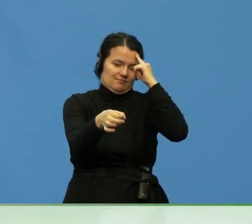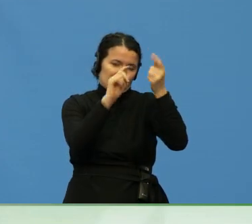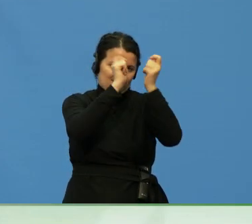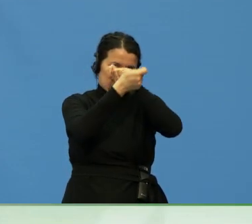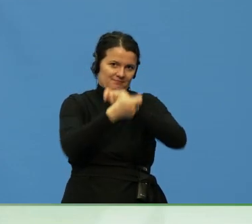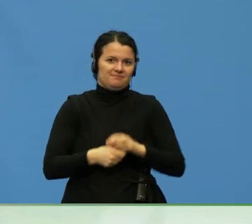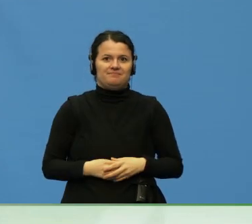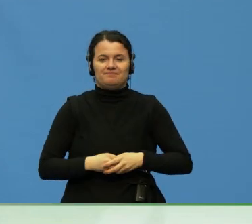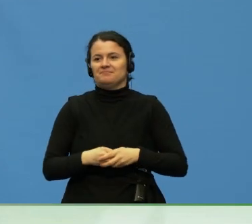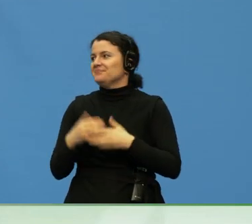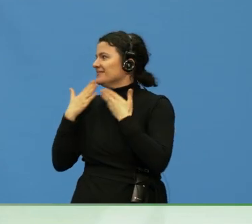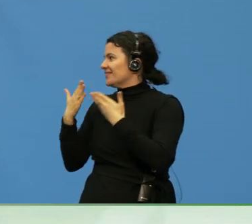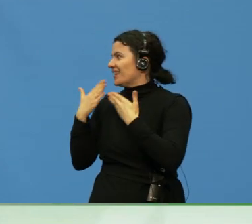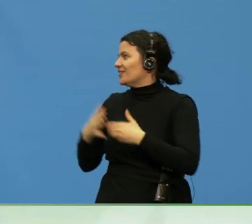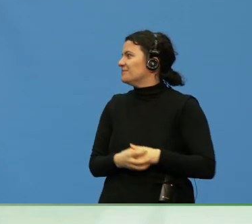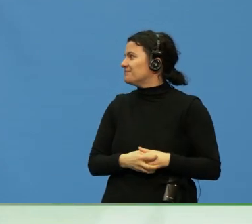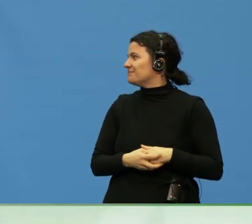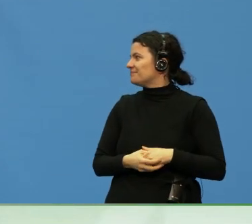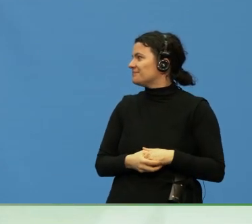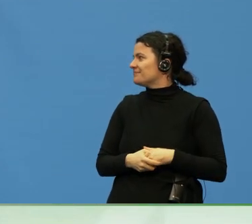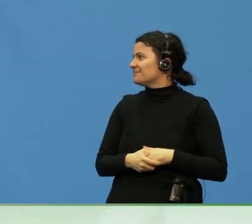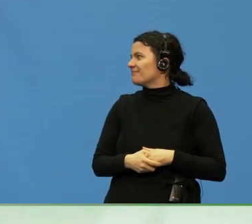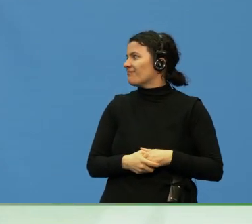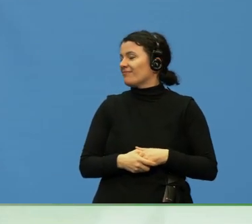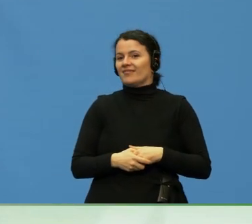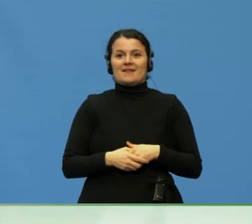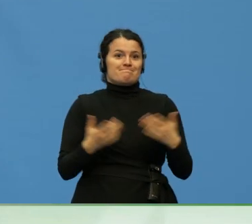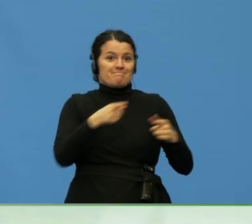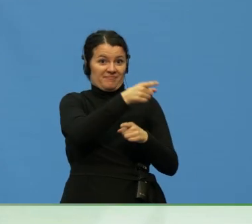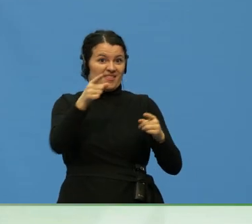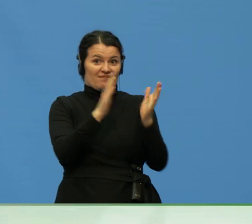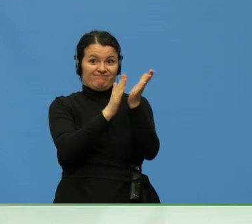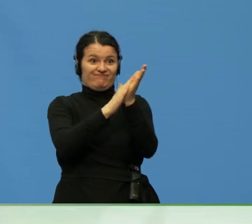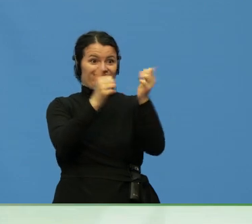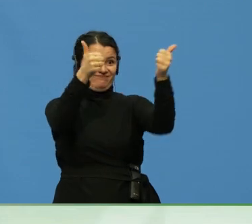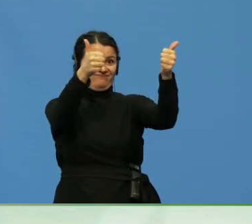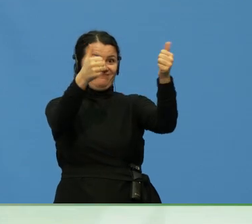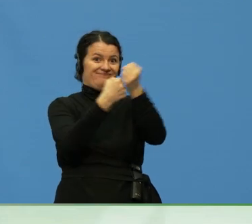They agree. You see, people agree with me. I must be right. They agree with me.